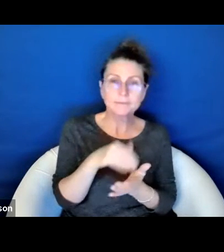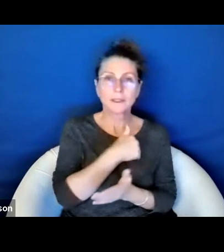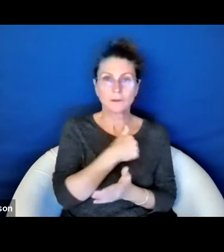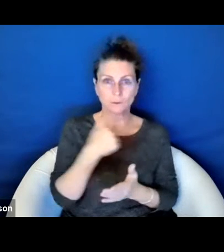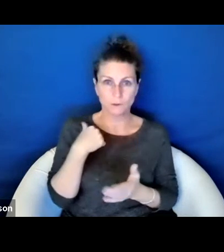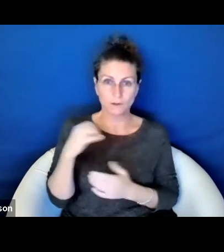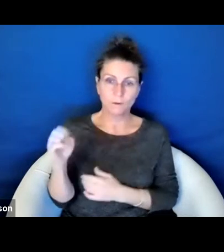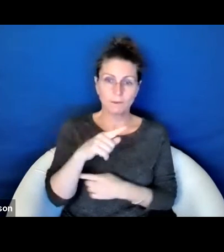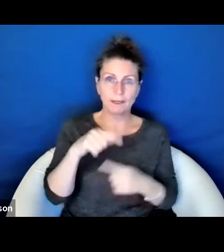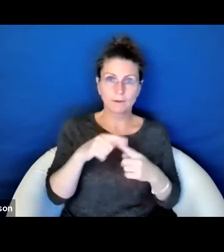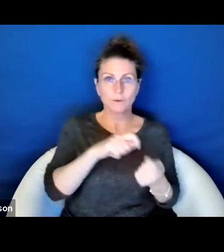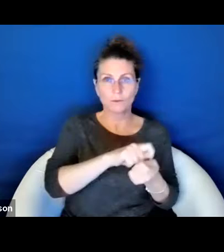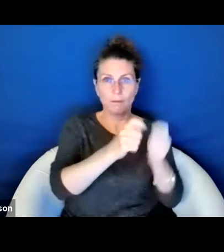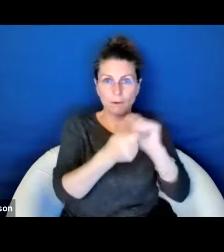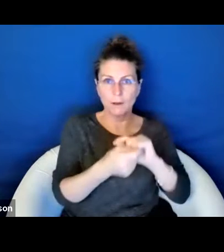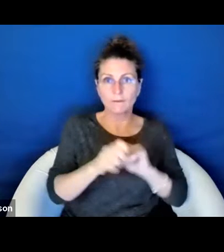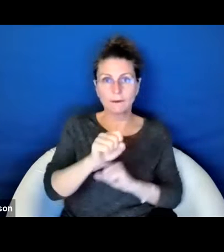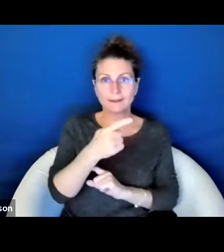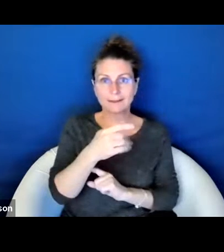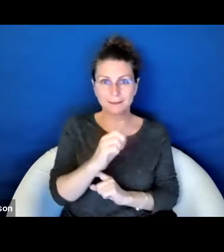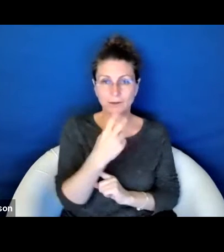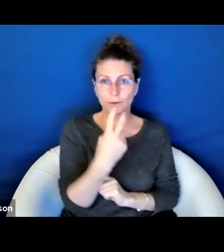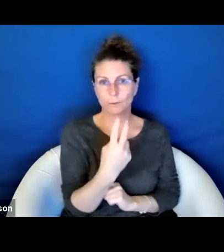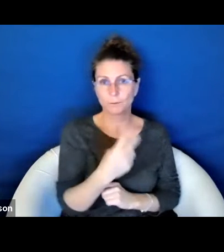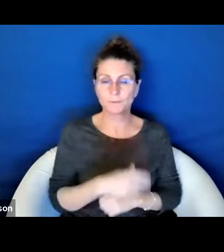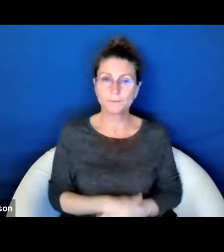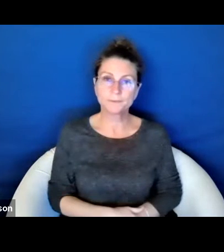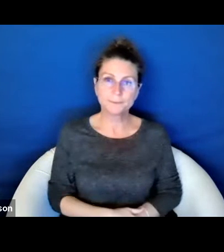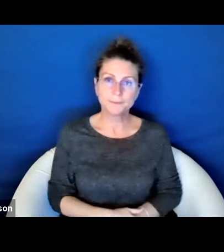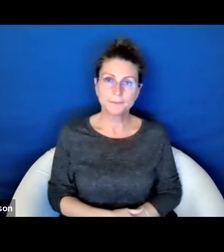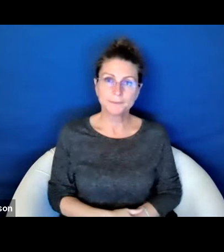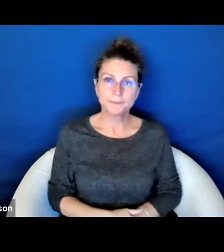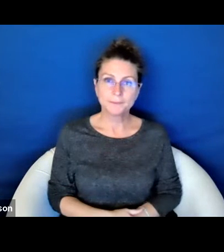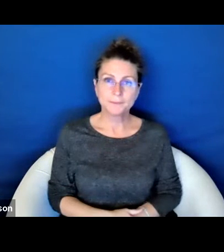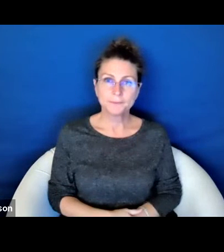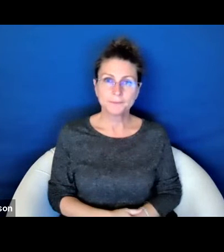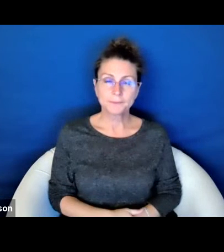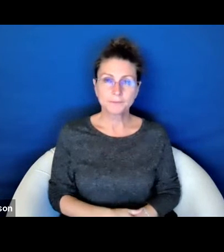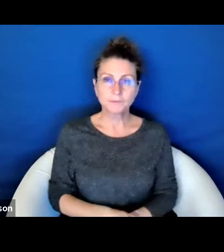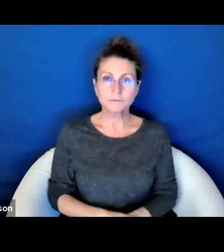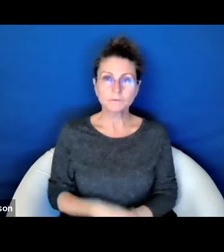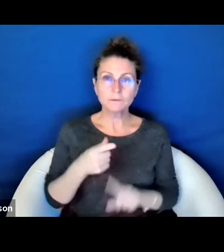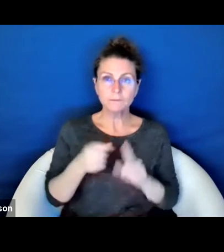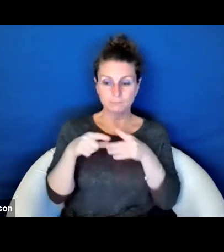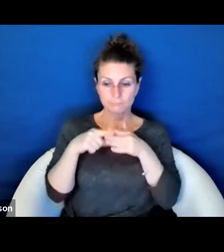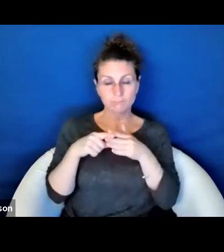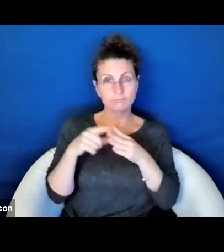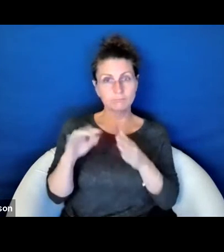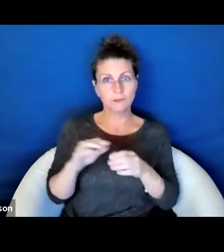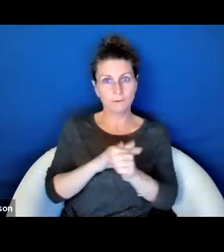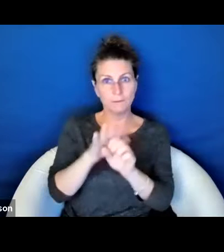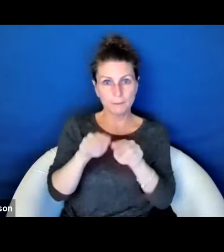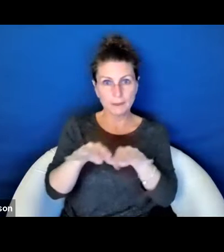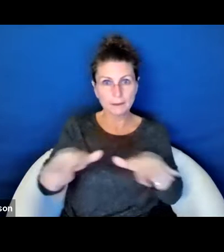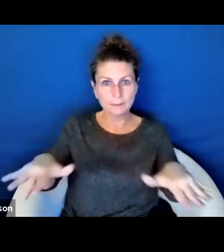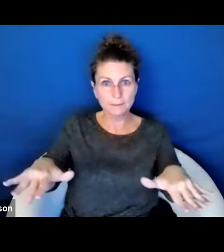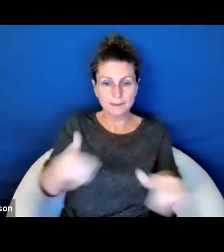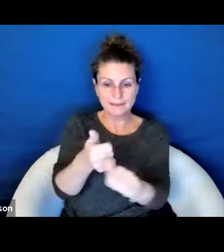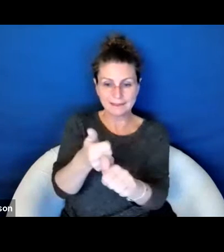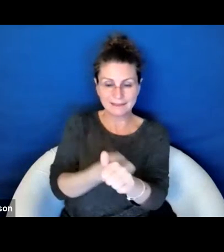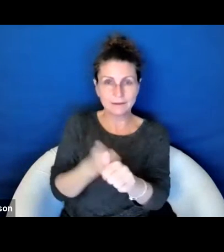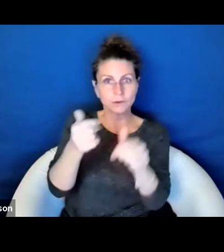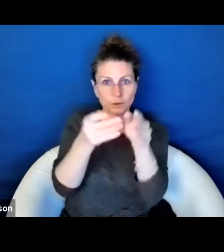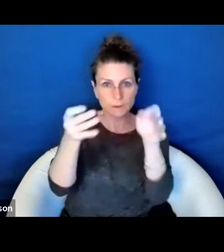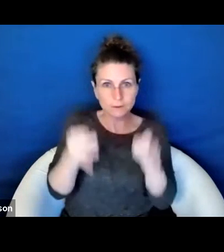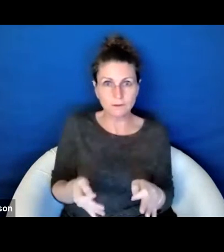to a modified version of stage 2. From the outset of the pandemic, every decision that York has made has